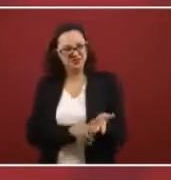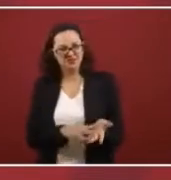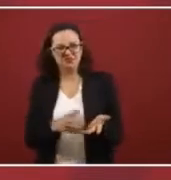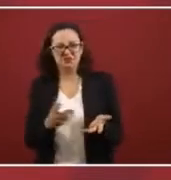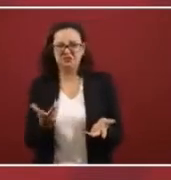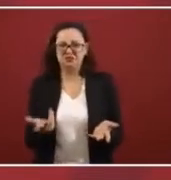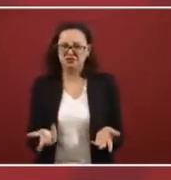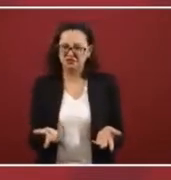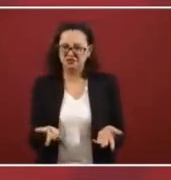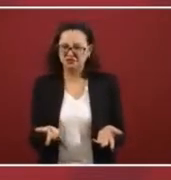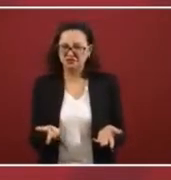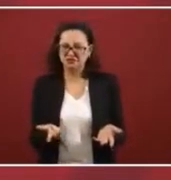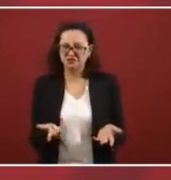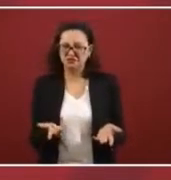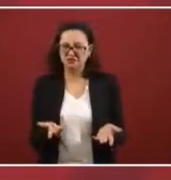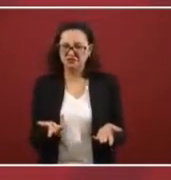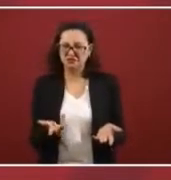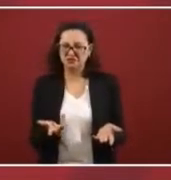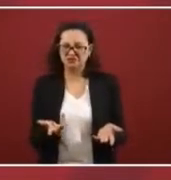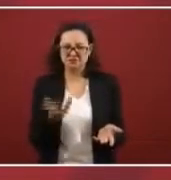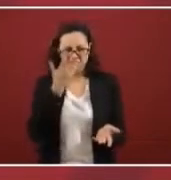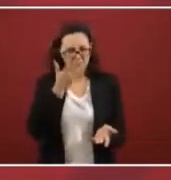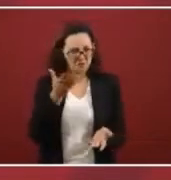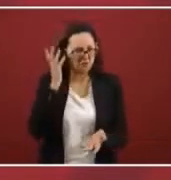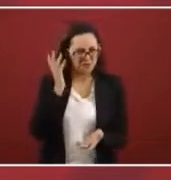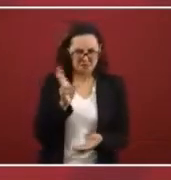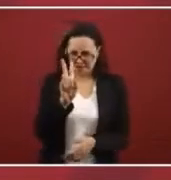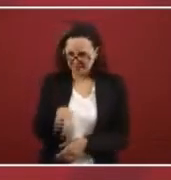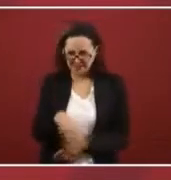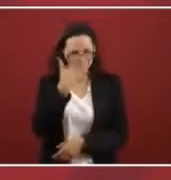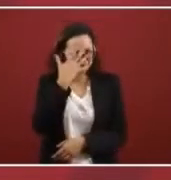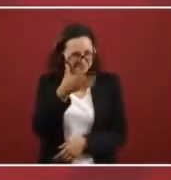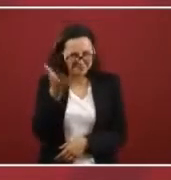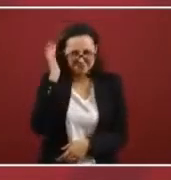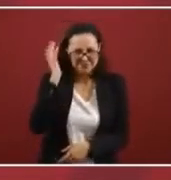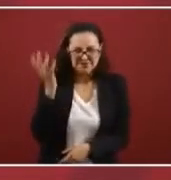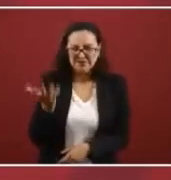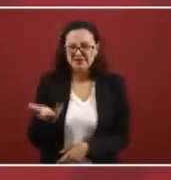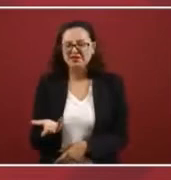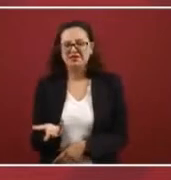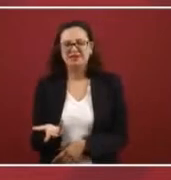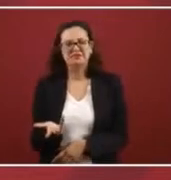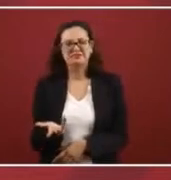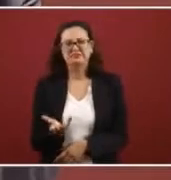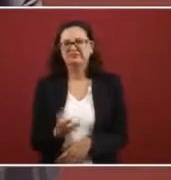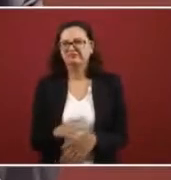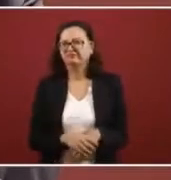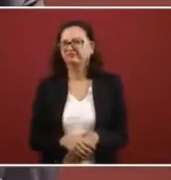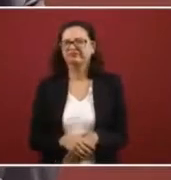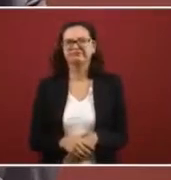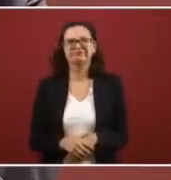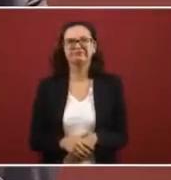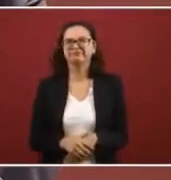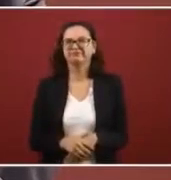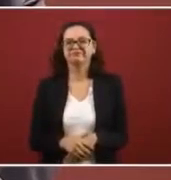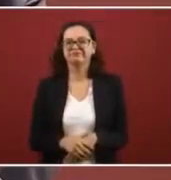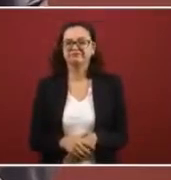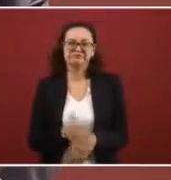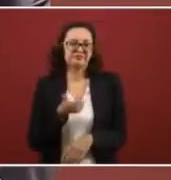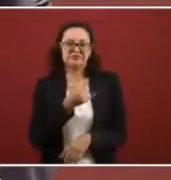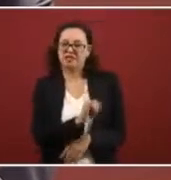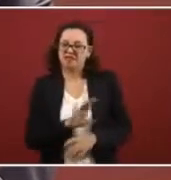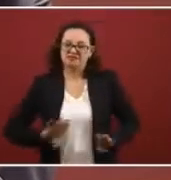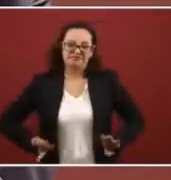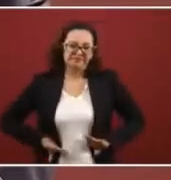una doble moral, with a double moral, como such as suele